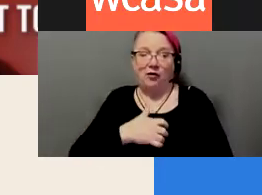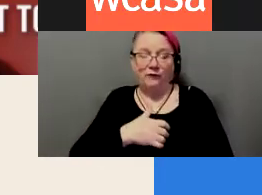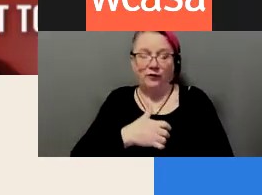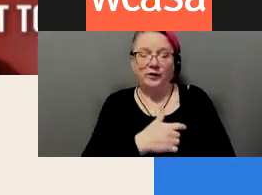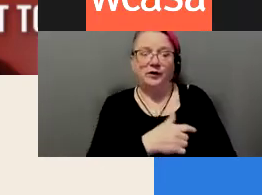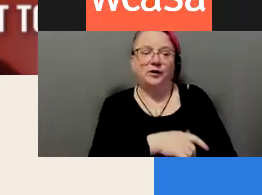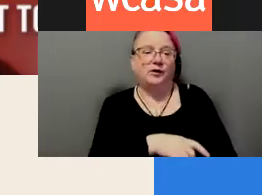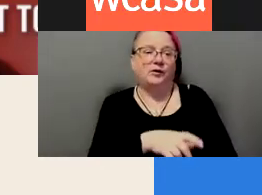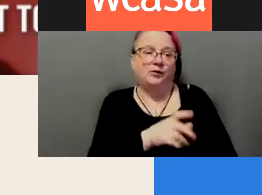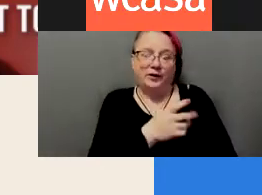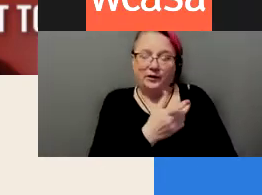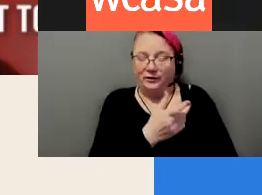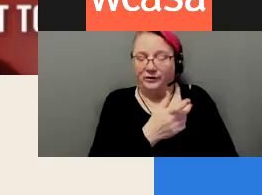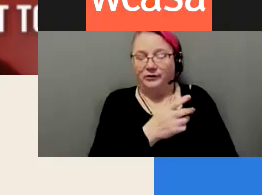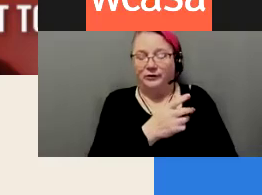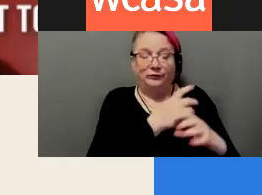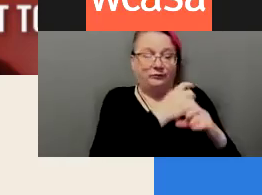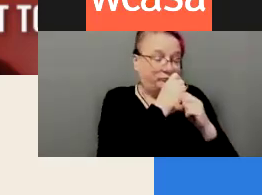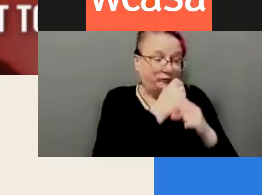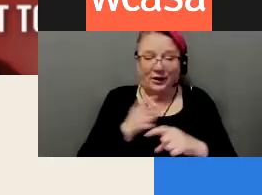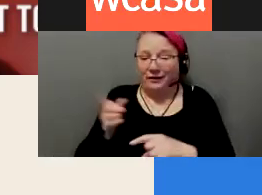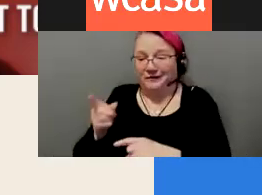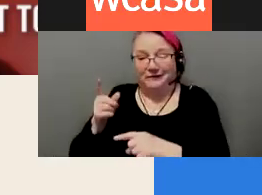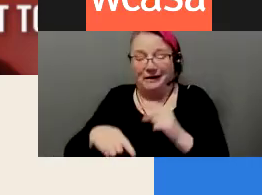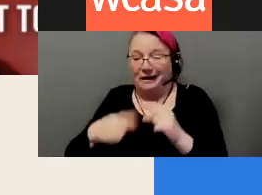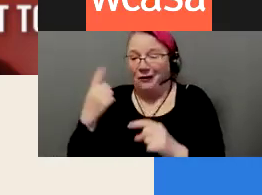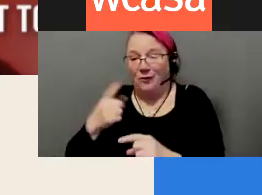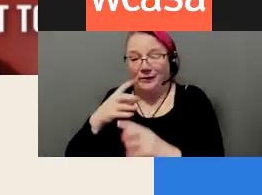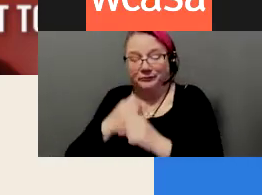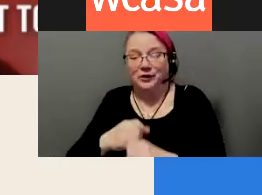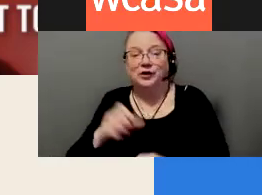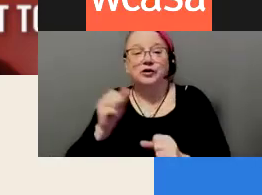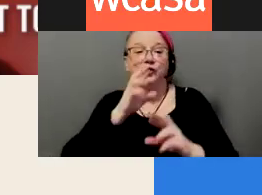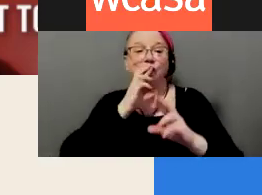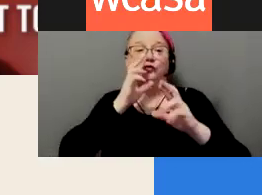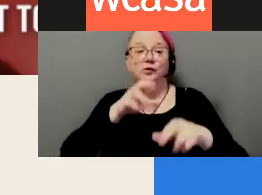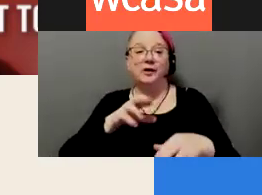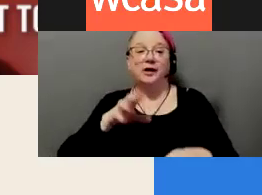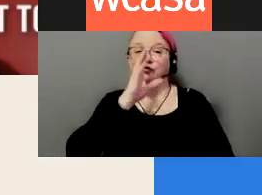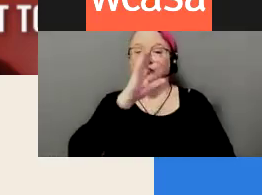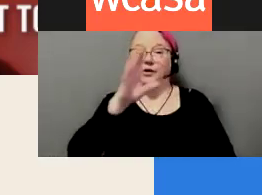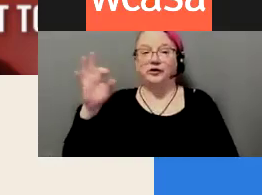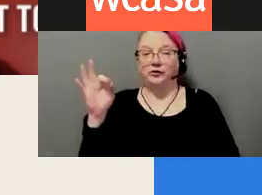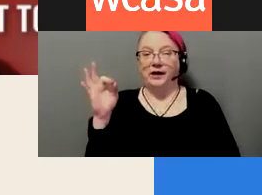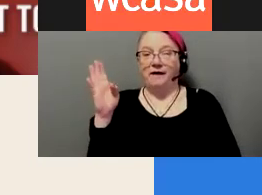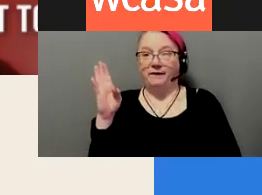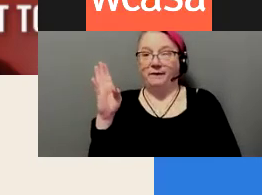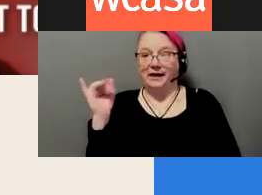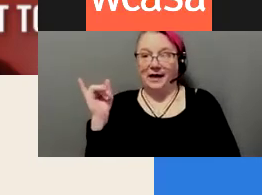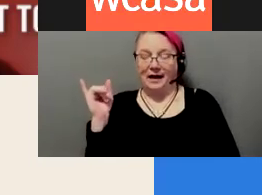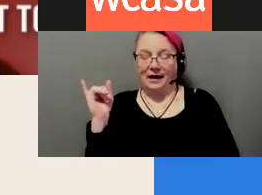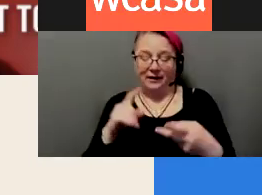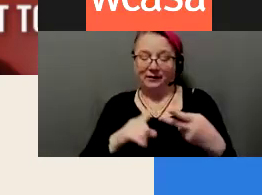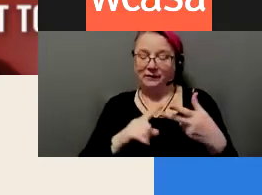Survivors can also report to the FBI directly using their Internet Crime Complaint Center. This might